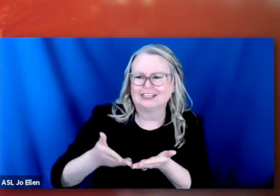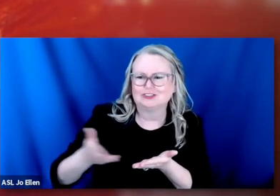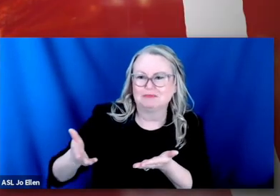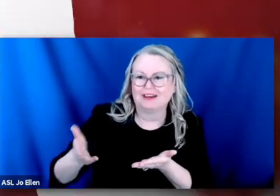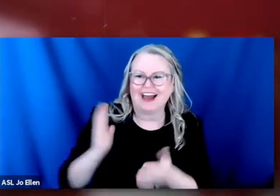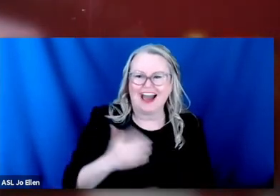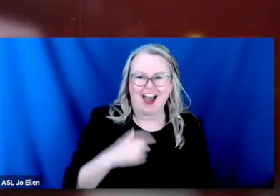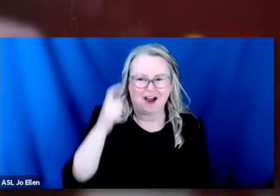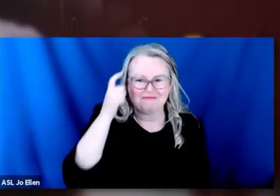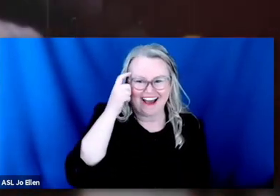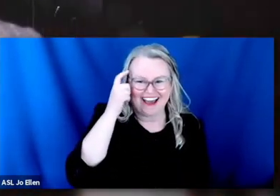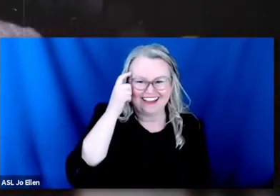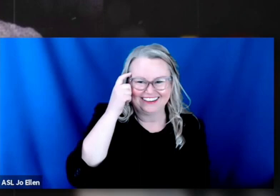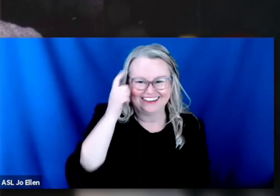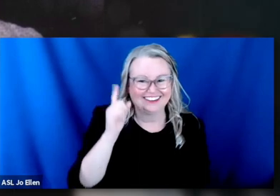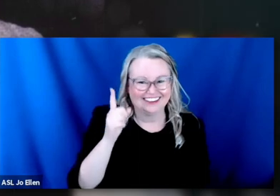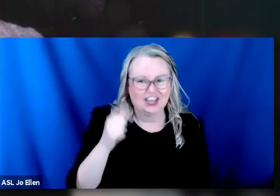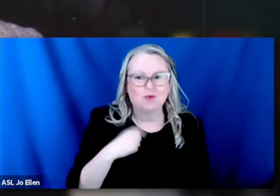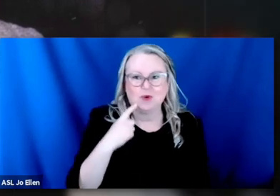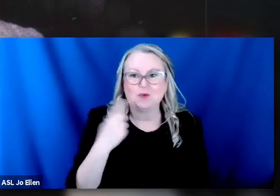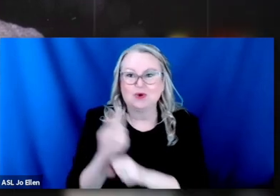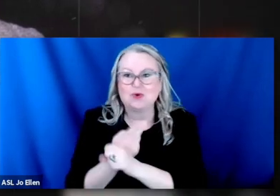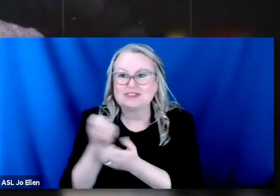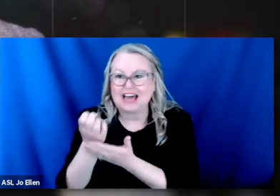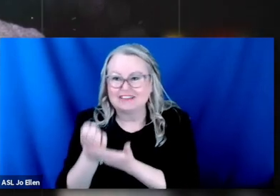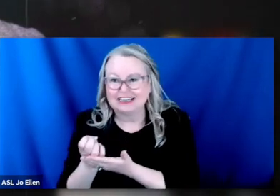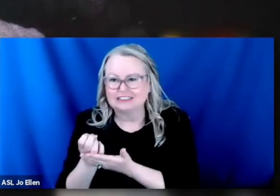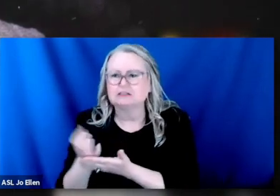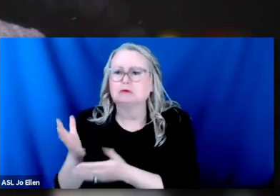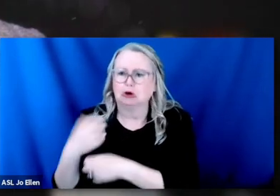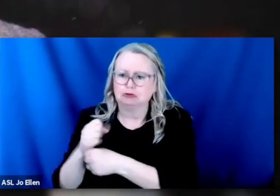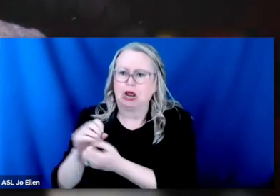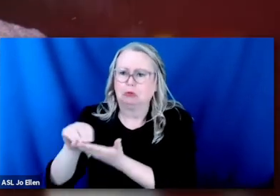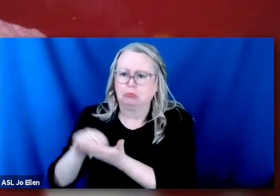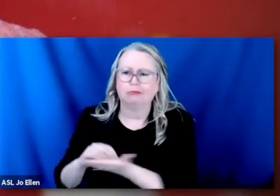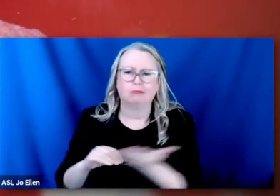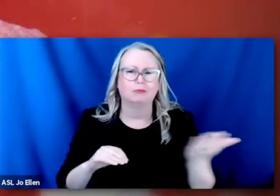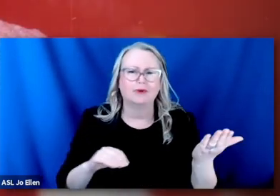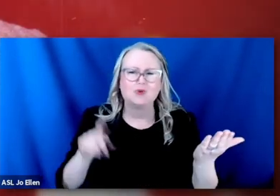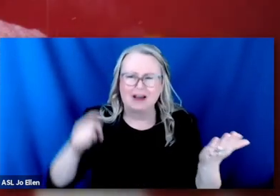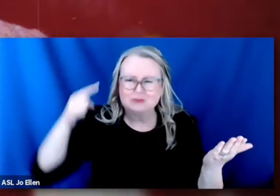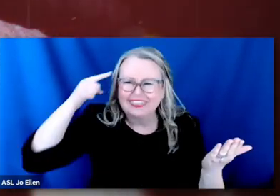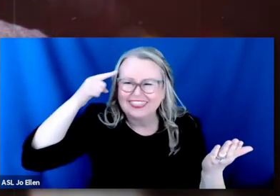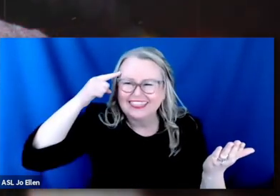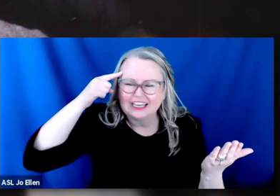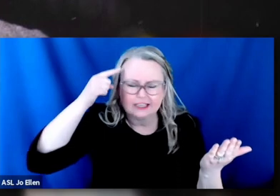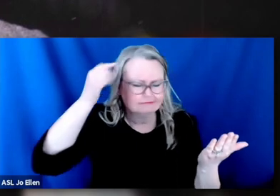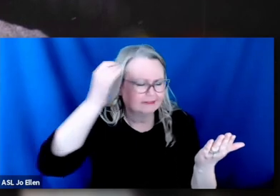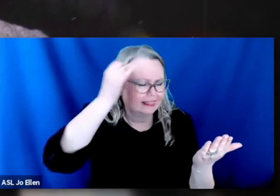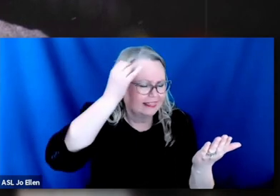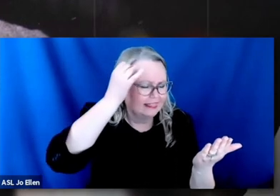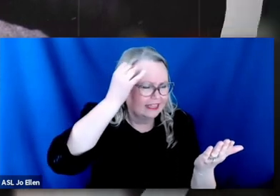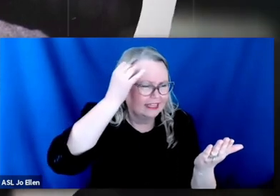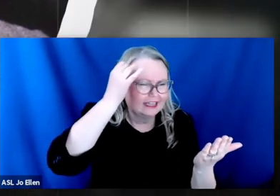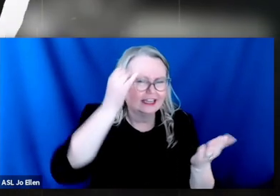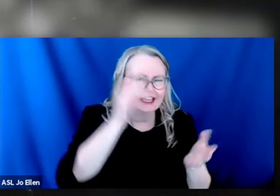the empirical evidence, but we've got to think about it. We've got to use human judgment to interpret it. And those